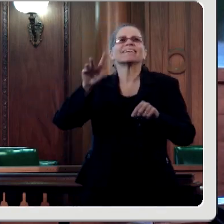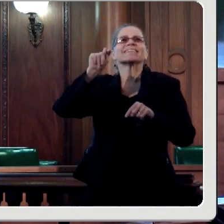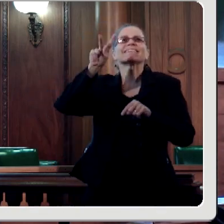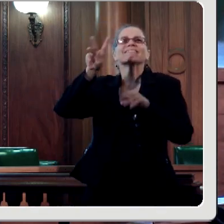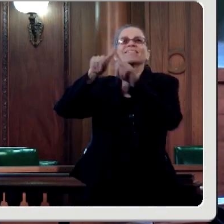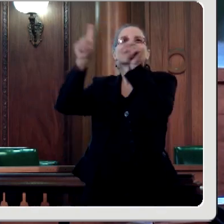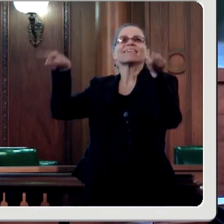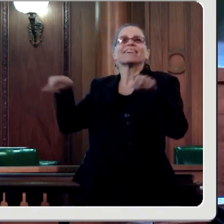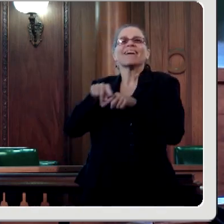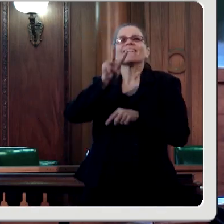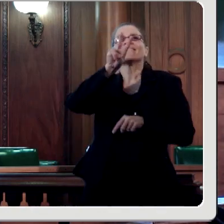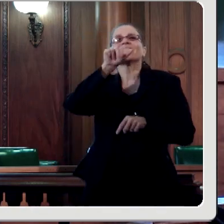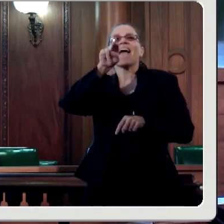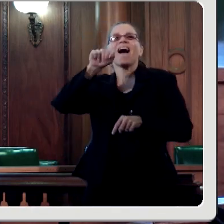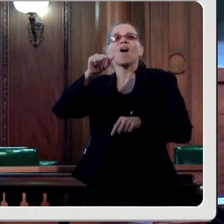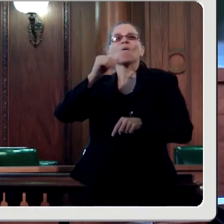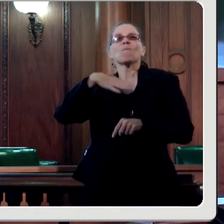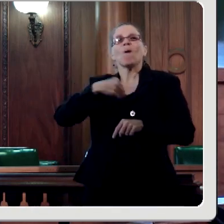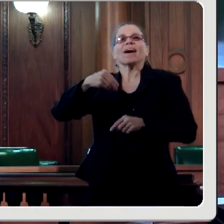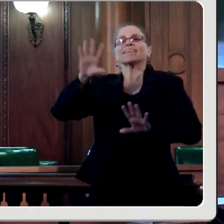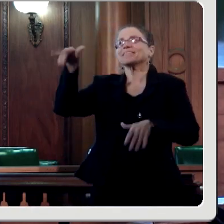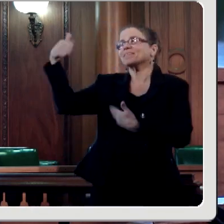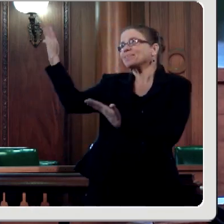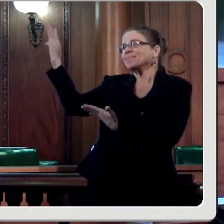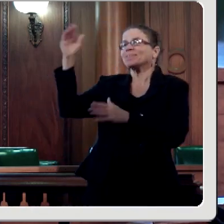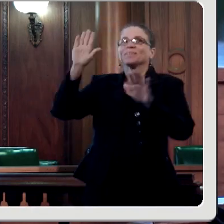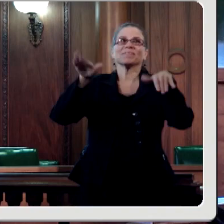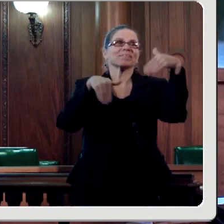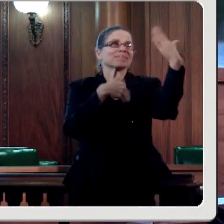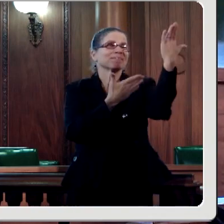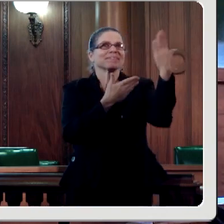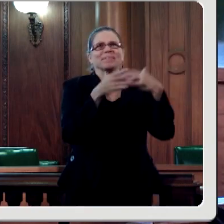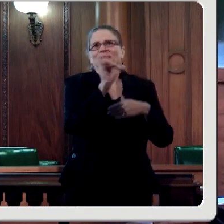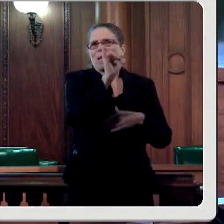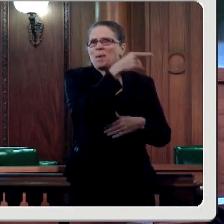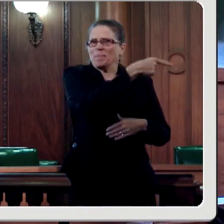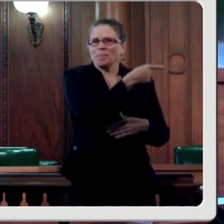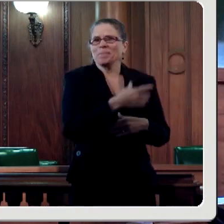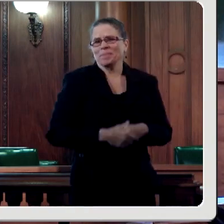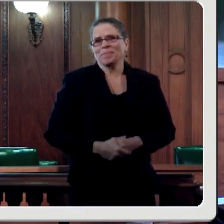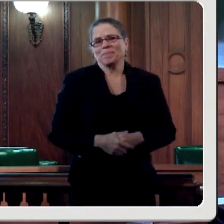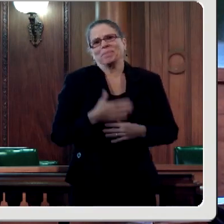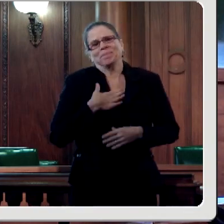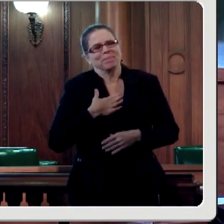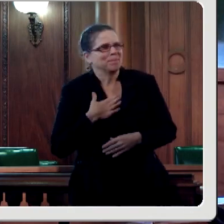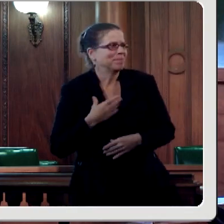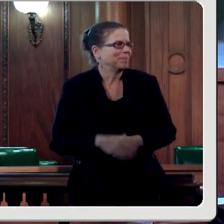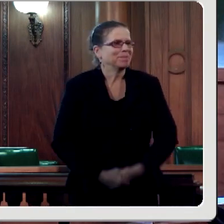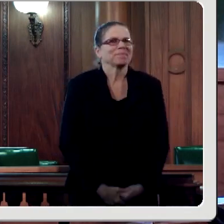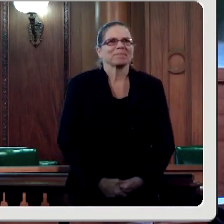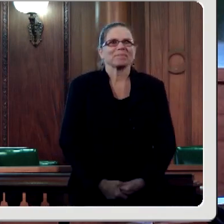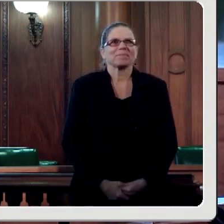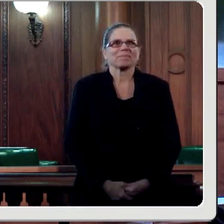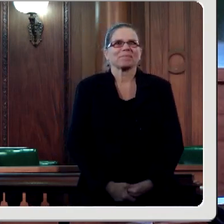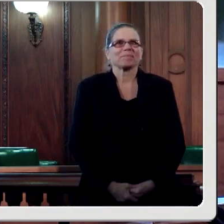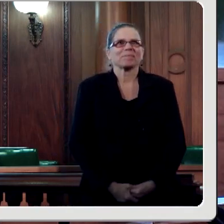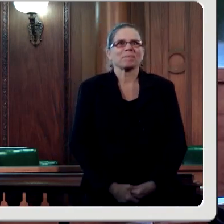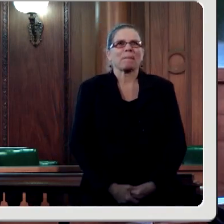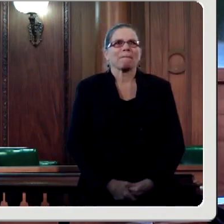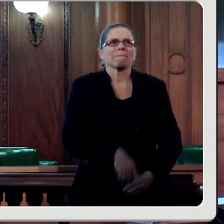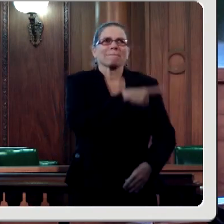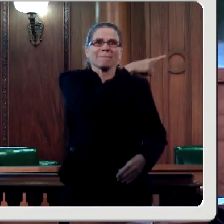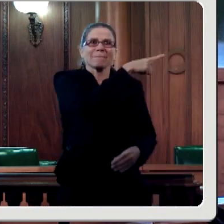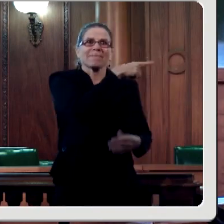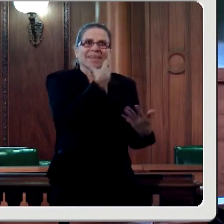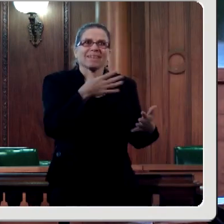Helen did indicate, and what we've seen in numbers and reports I get, that a lot of clusters. We see a lot of